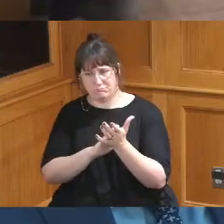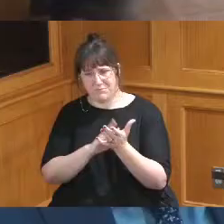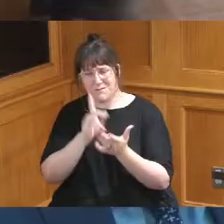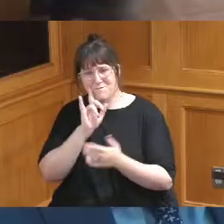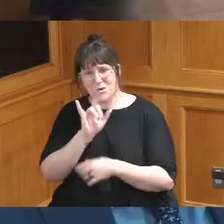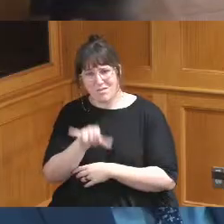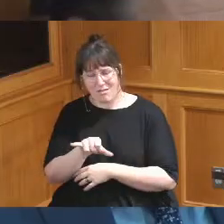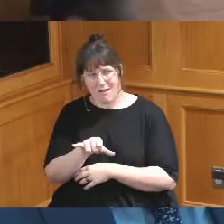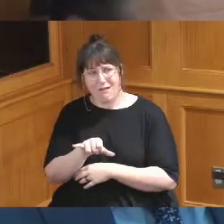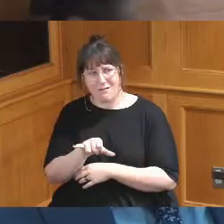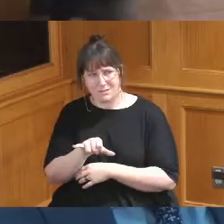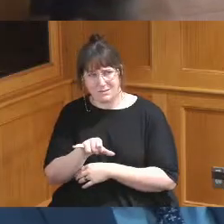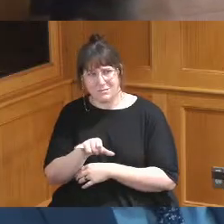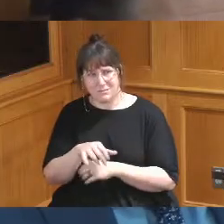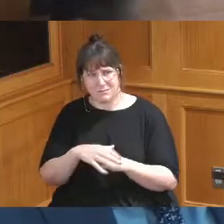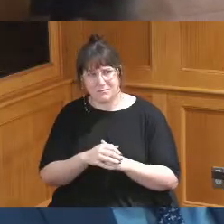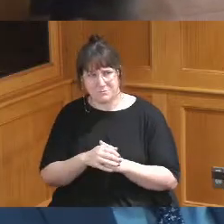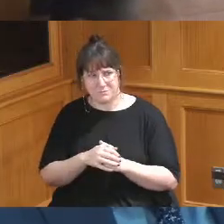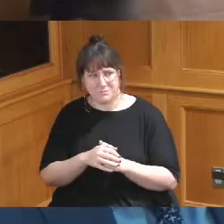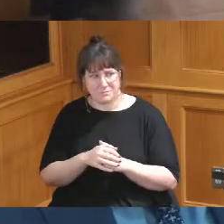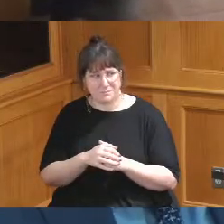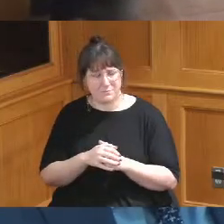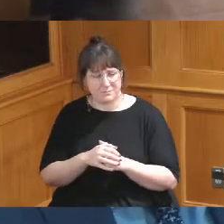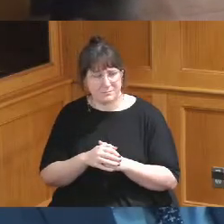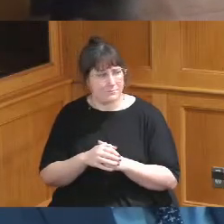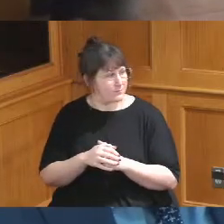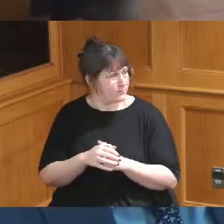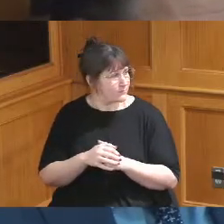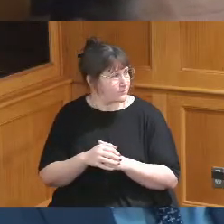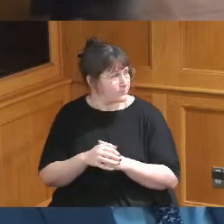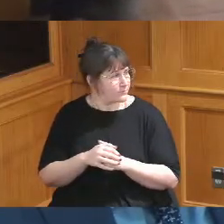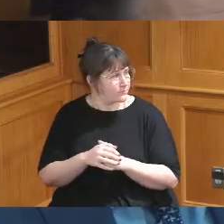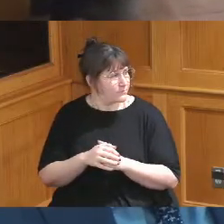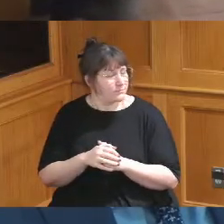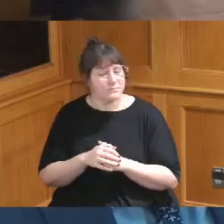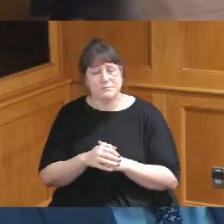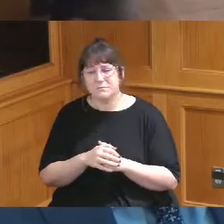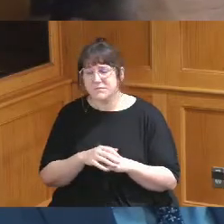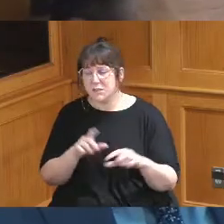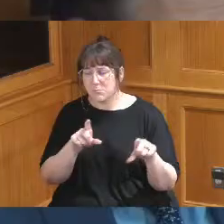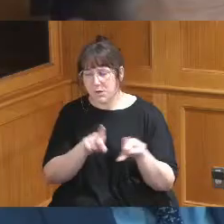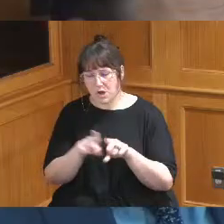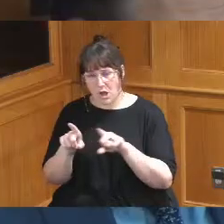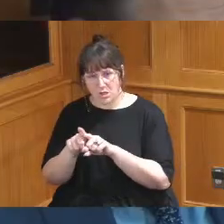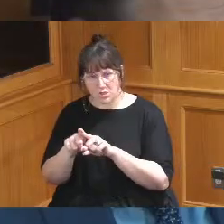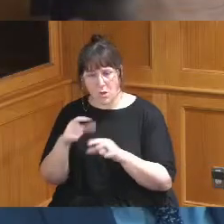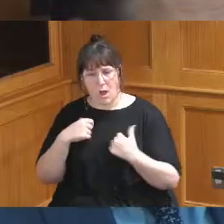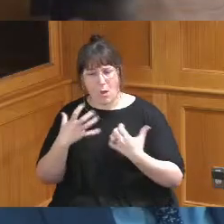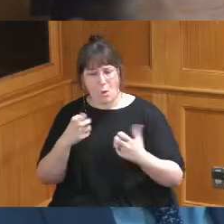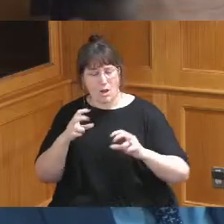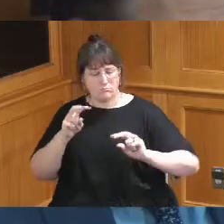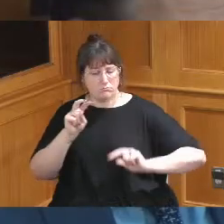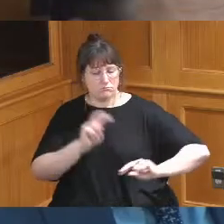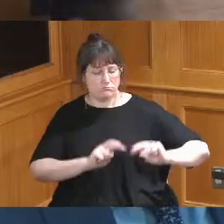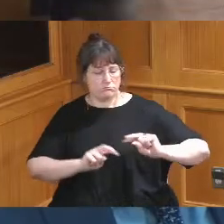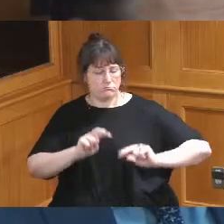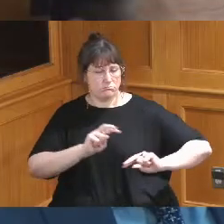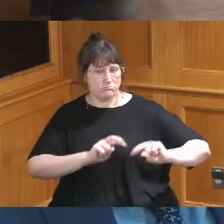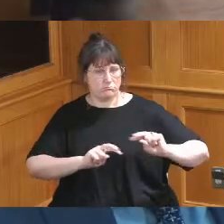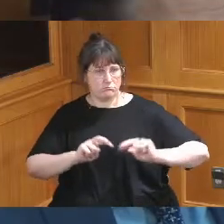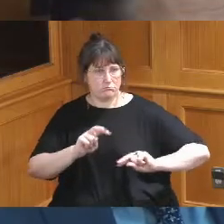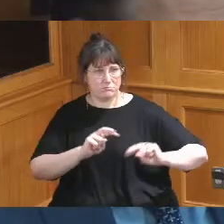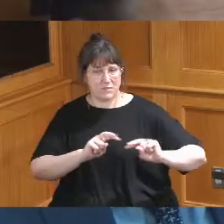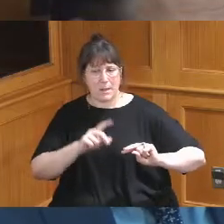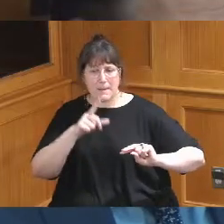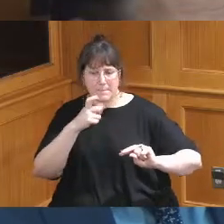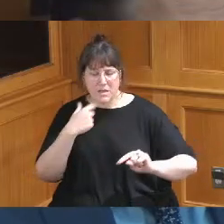Jill Schiller, for that. Thank you very much. But I also want to keep our eye on it, because this is where we put the